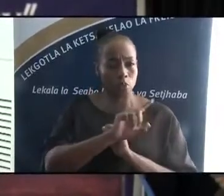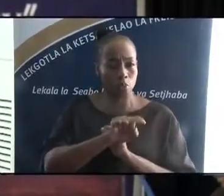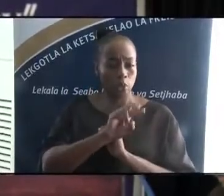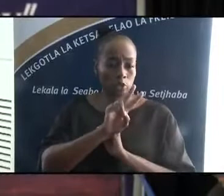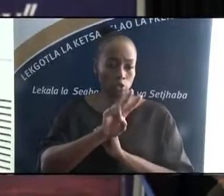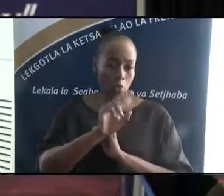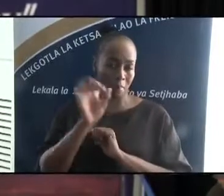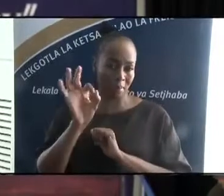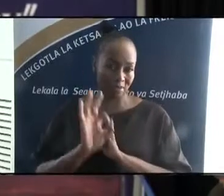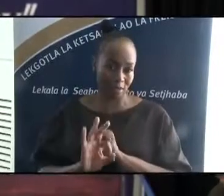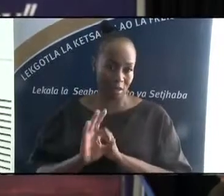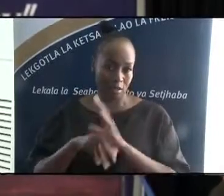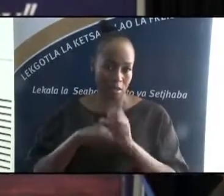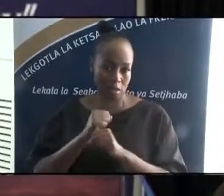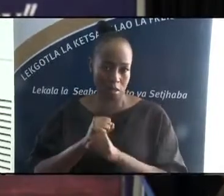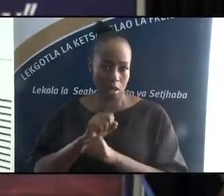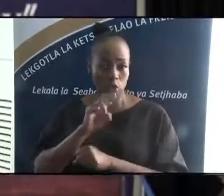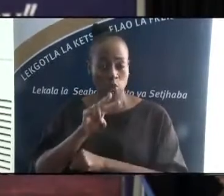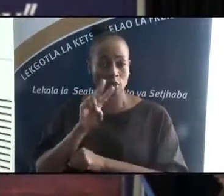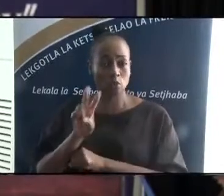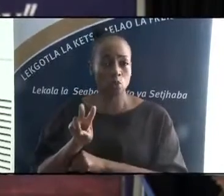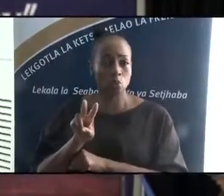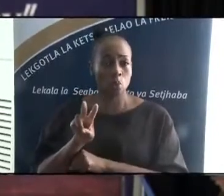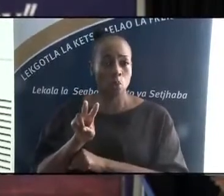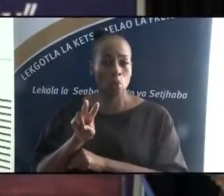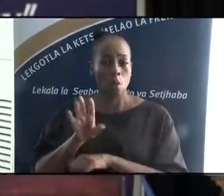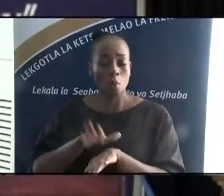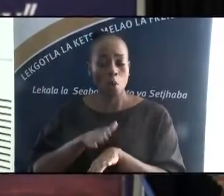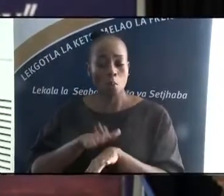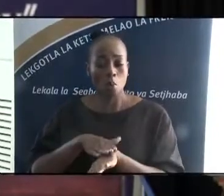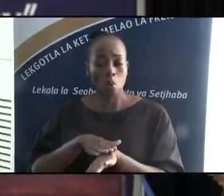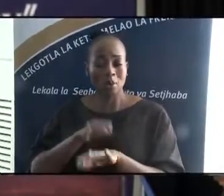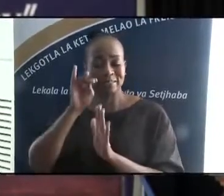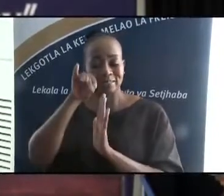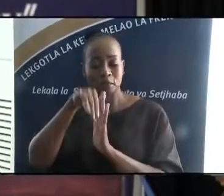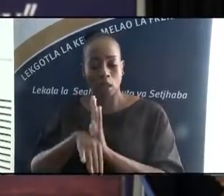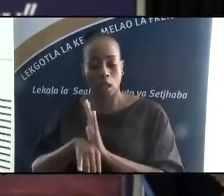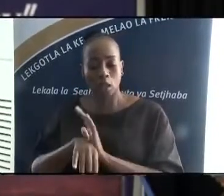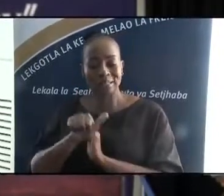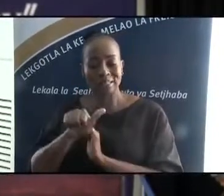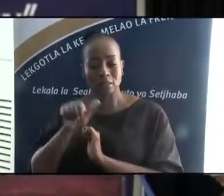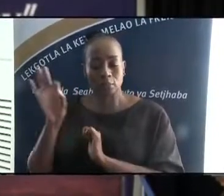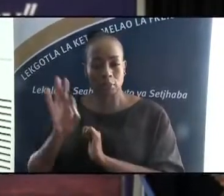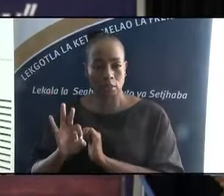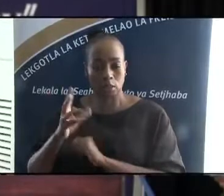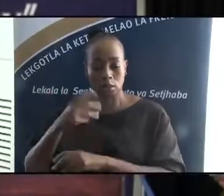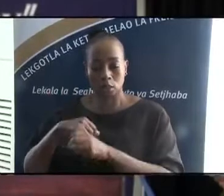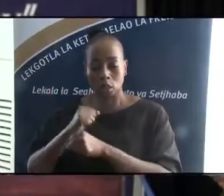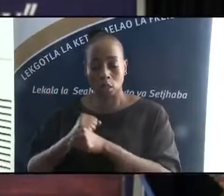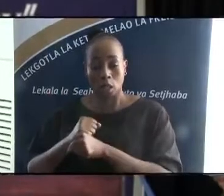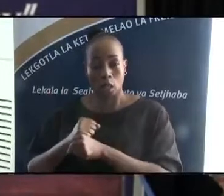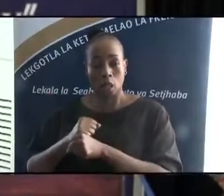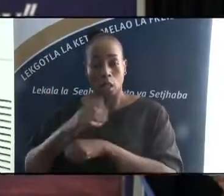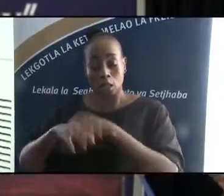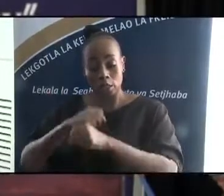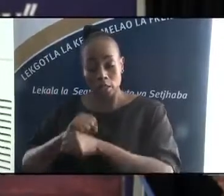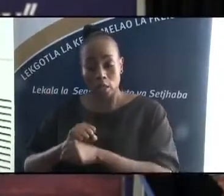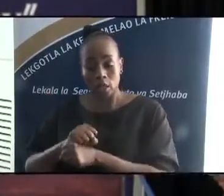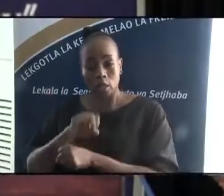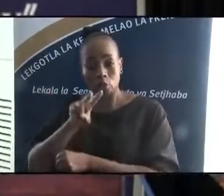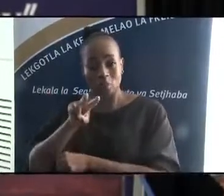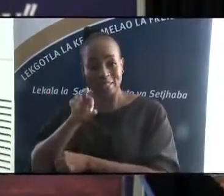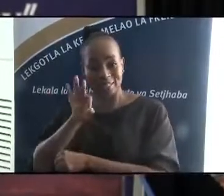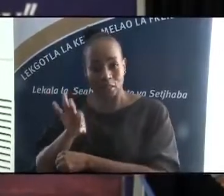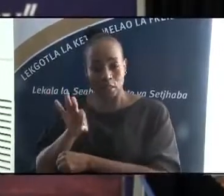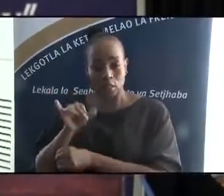in 2022, with a further decline of 1.6% in 2023. Despite South Africa's